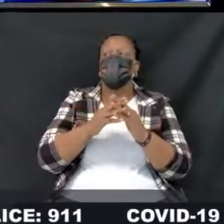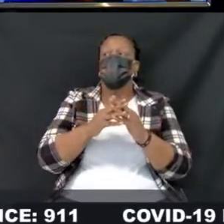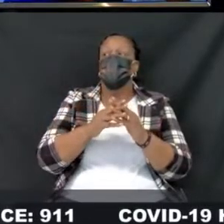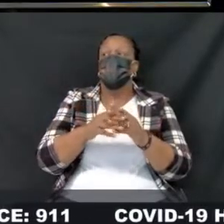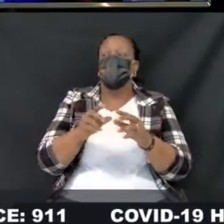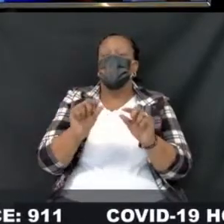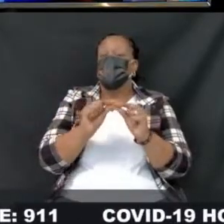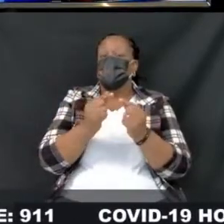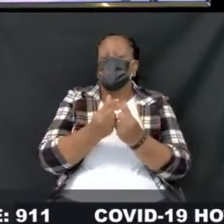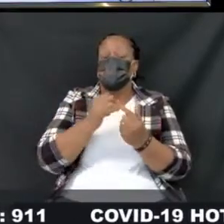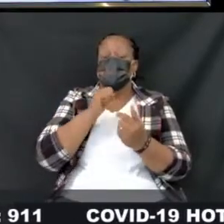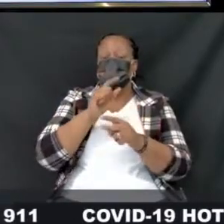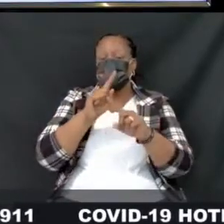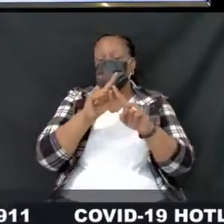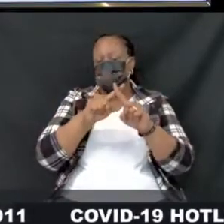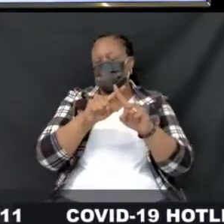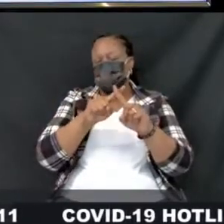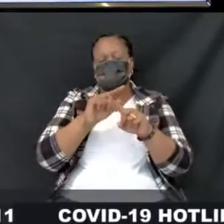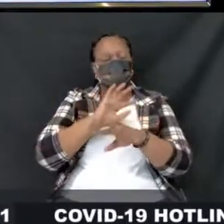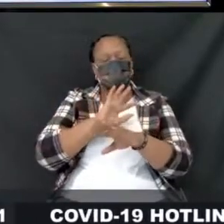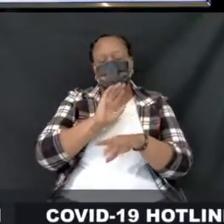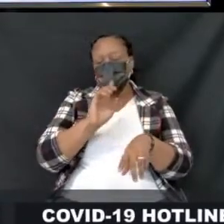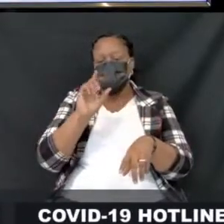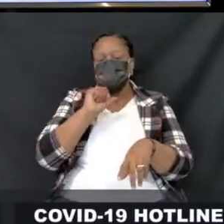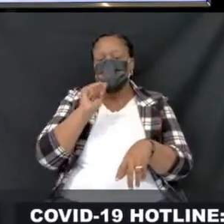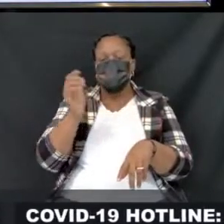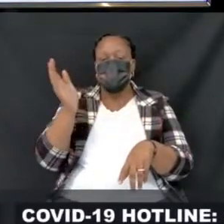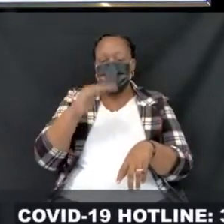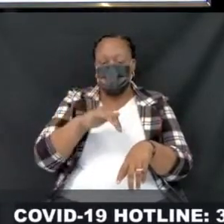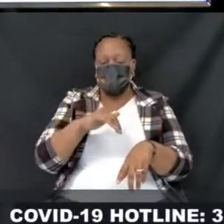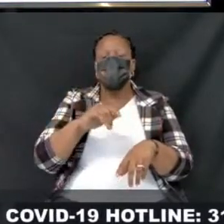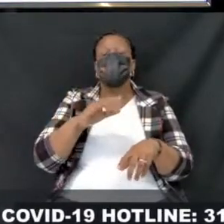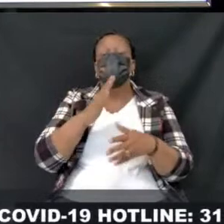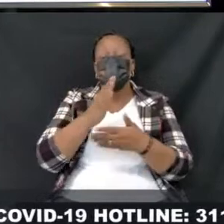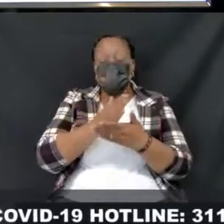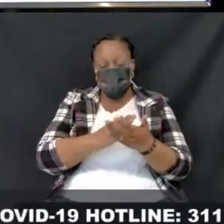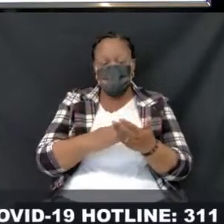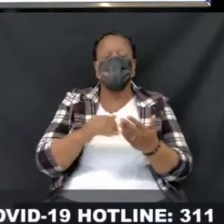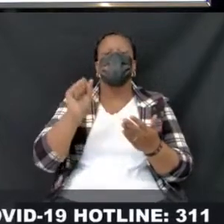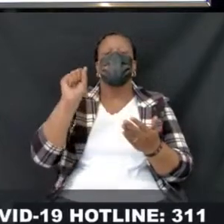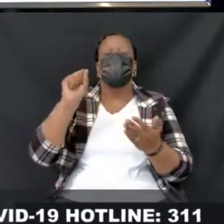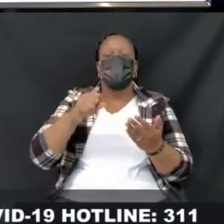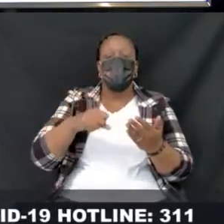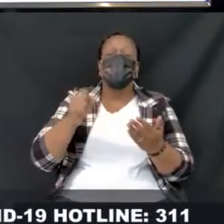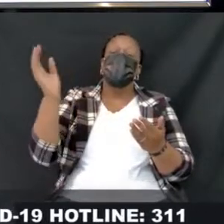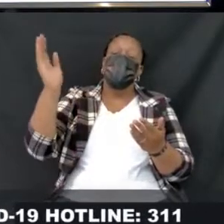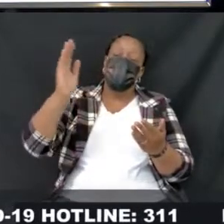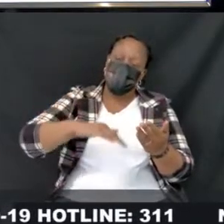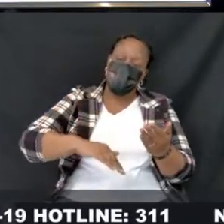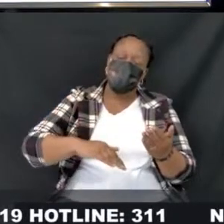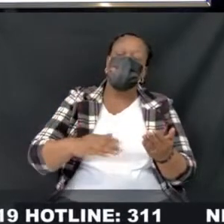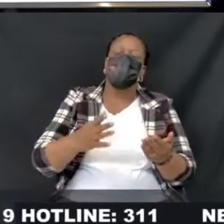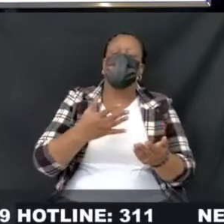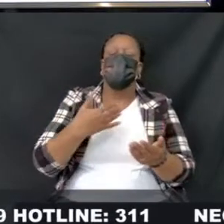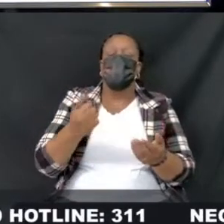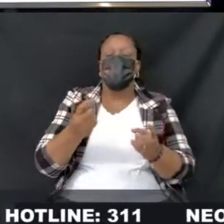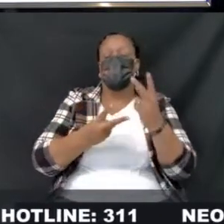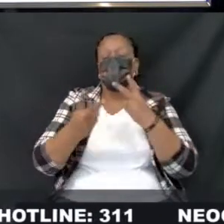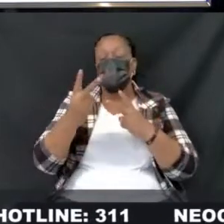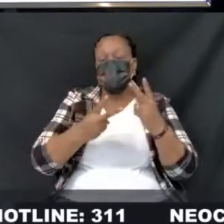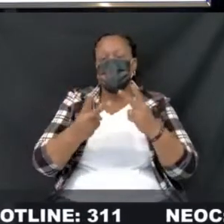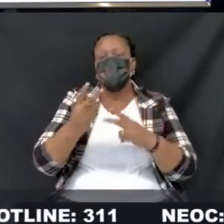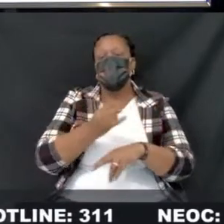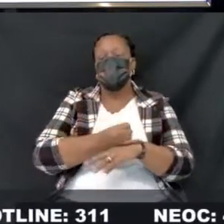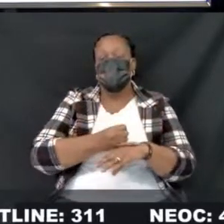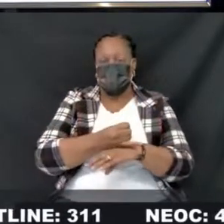is welcoming information. We are hopeful that we can continue to have these groups having confidence in our destination, and we hope that